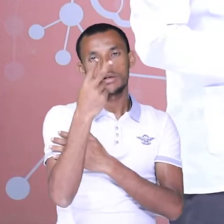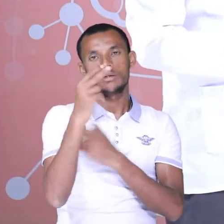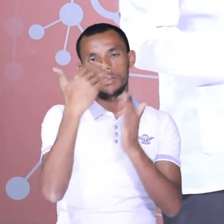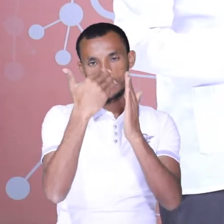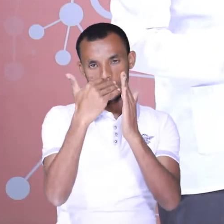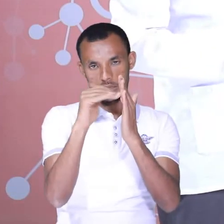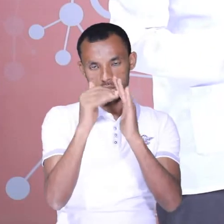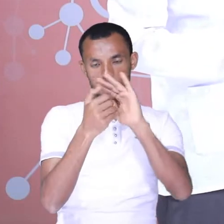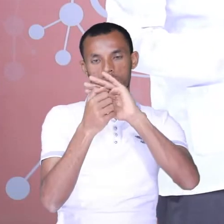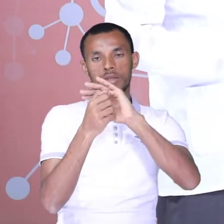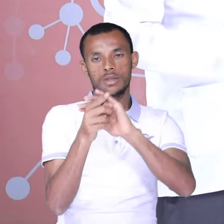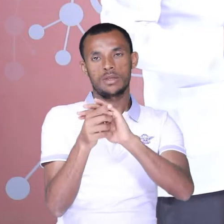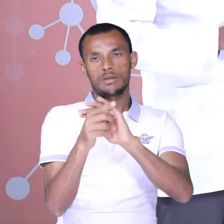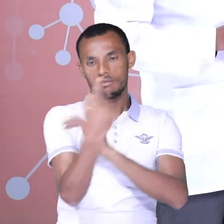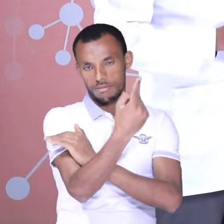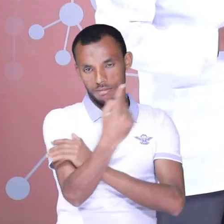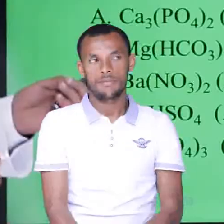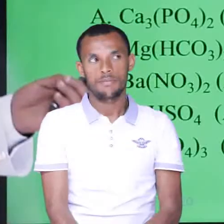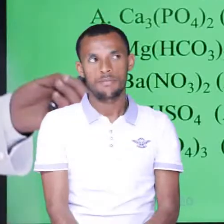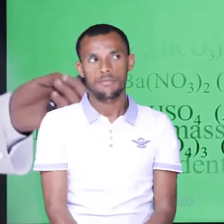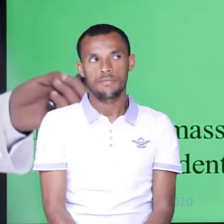some examples for each.